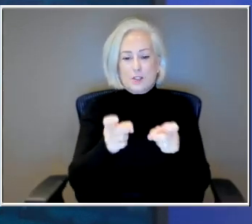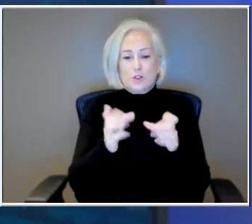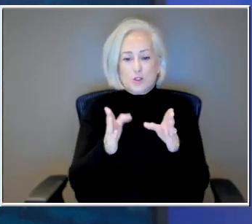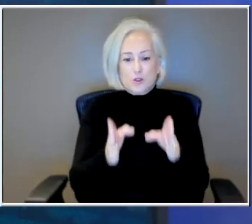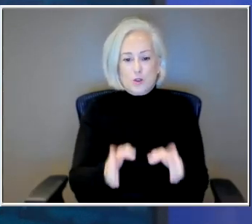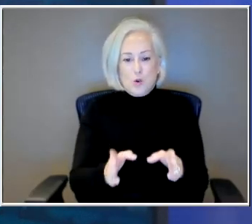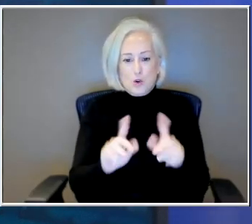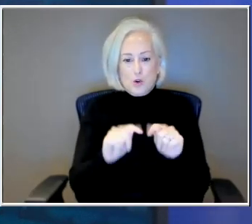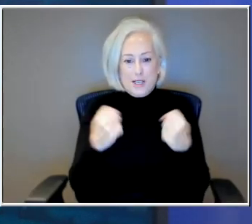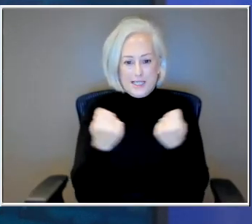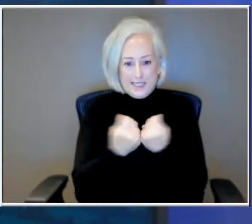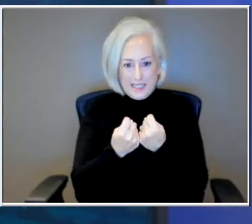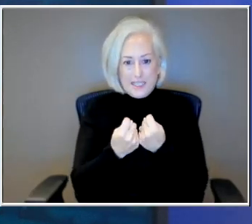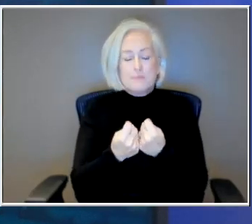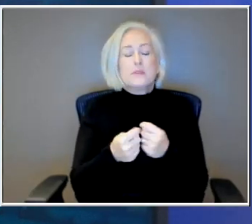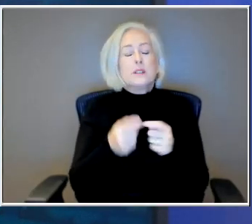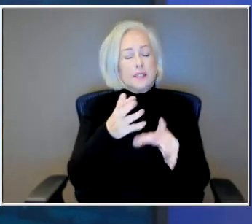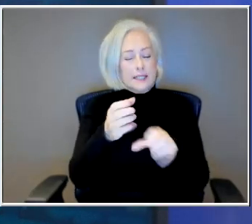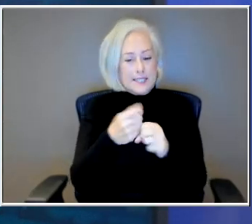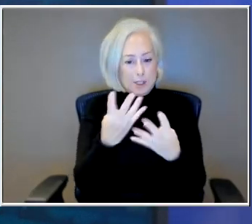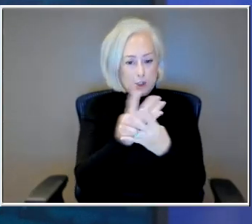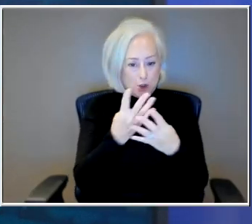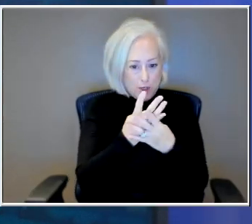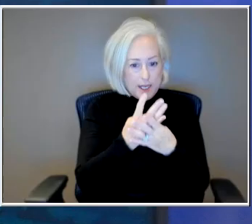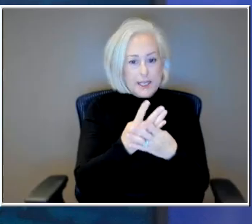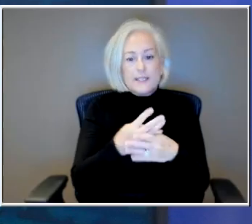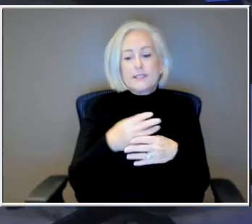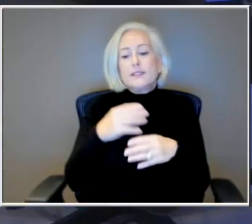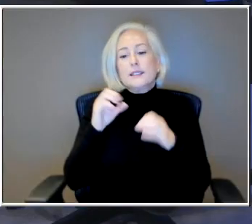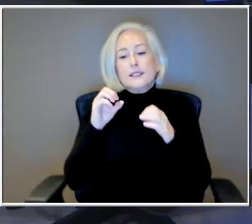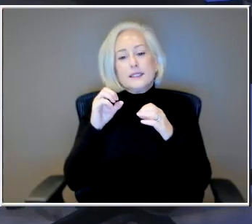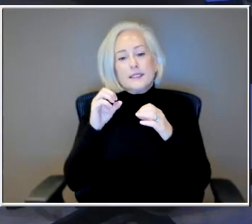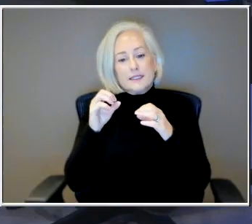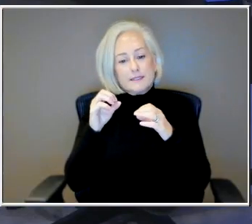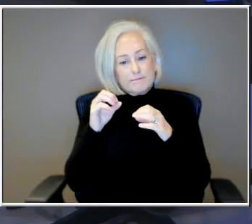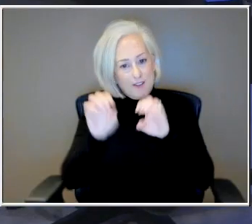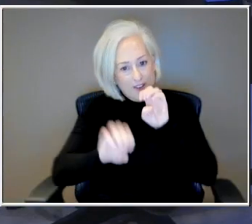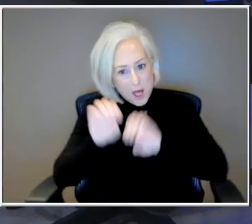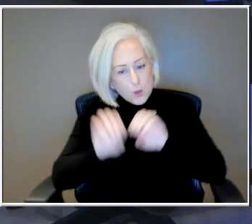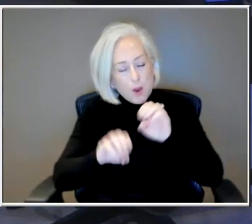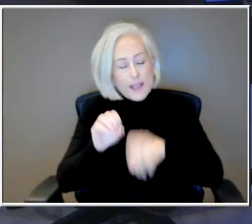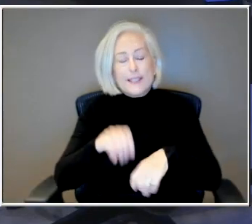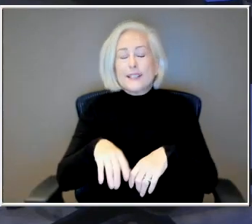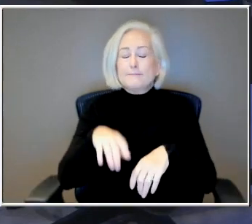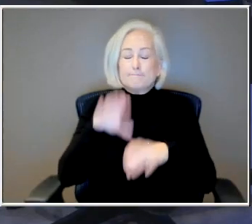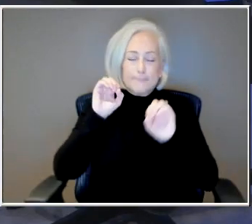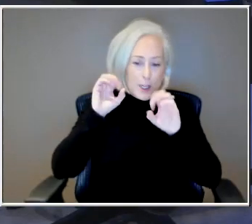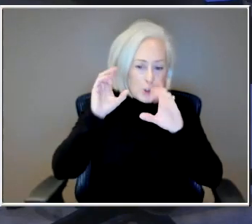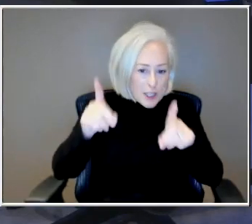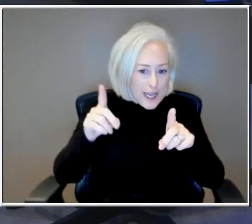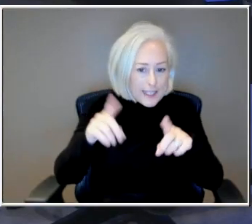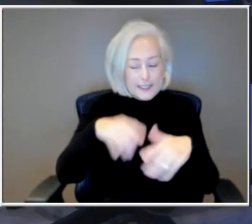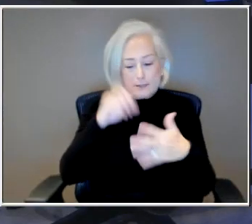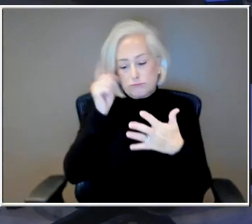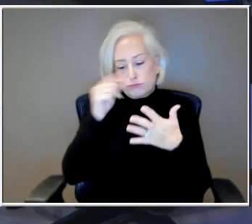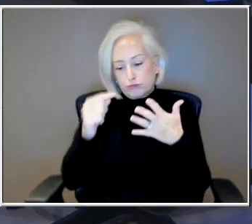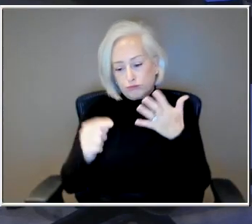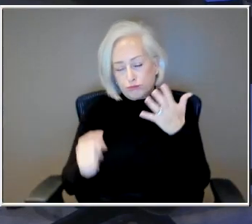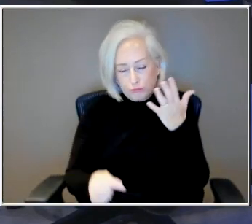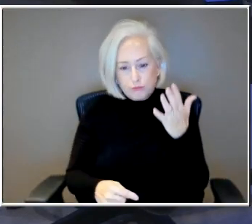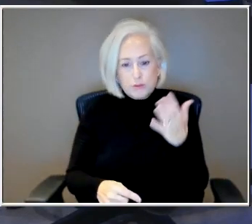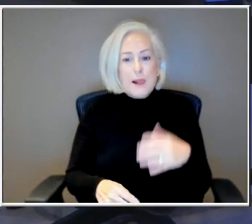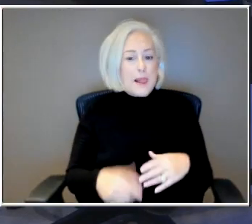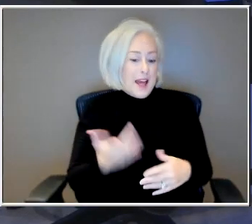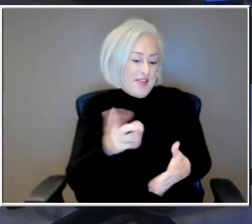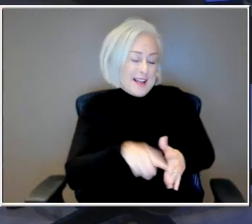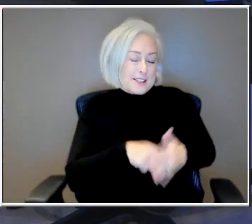get evaluated, get education, and that would be the start. It's just the start, yeah. There's no one's holding your feet to the fire. No. It's just call,